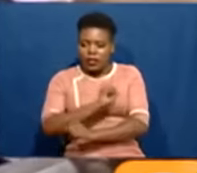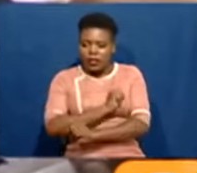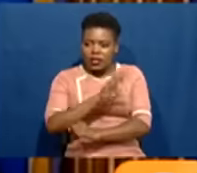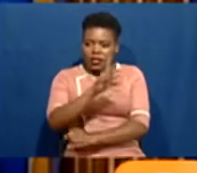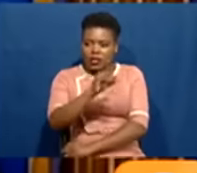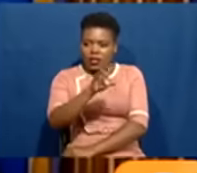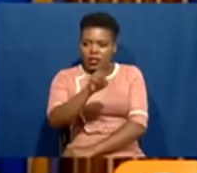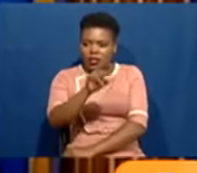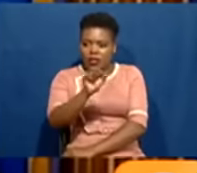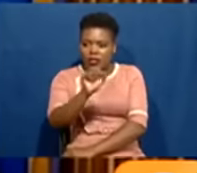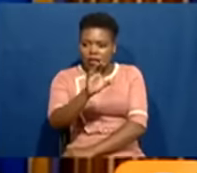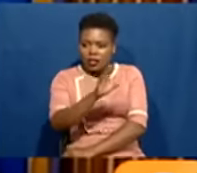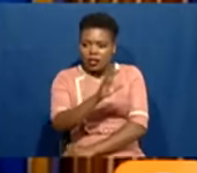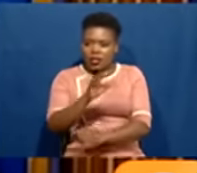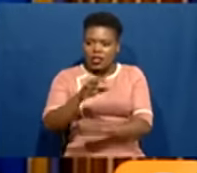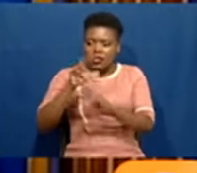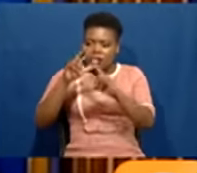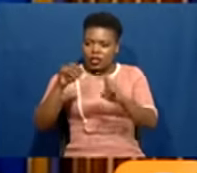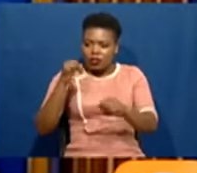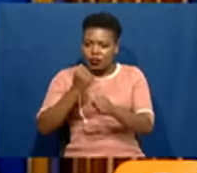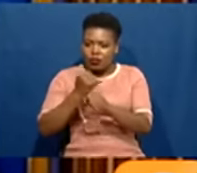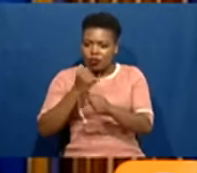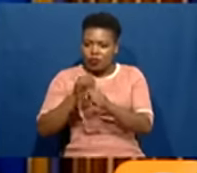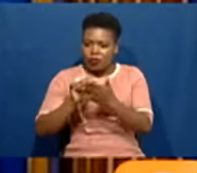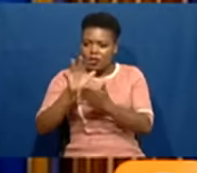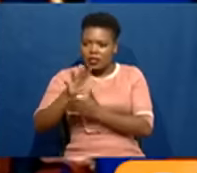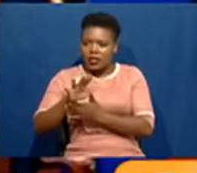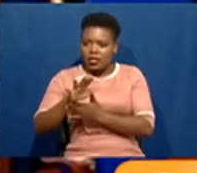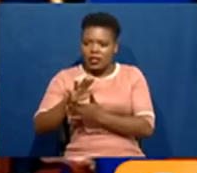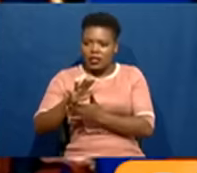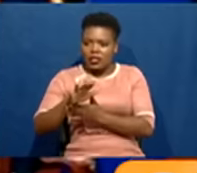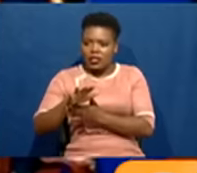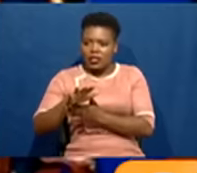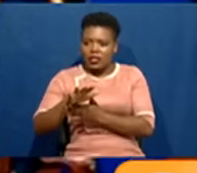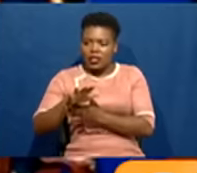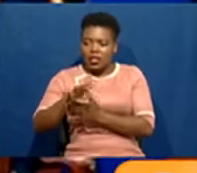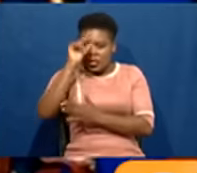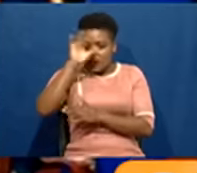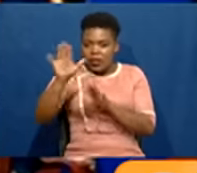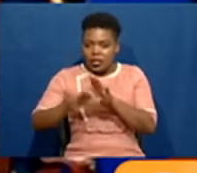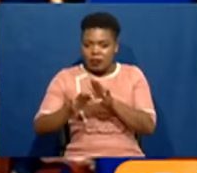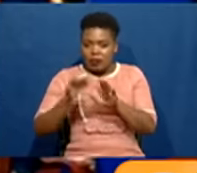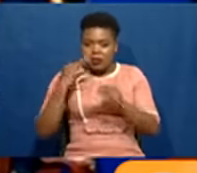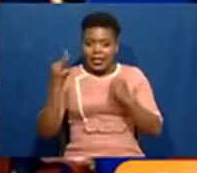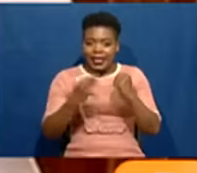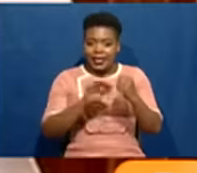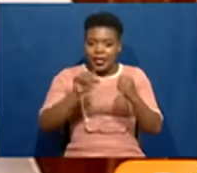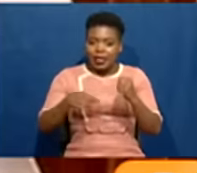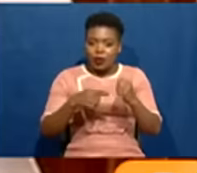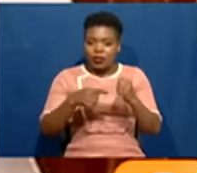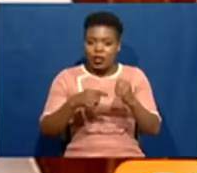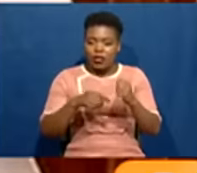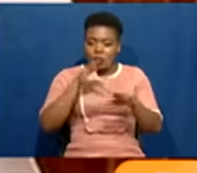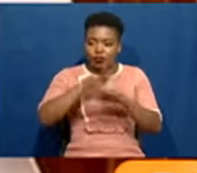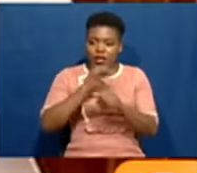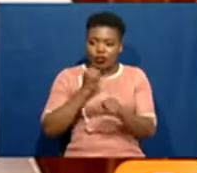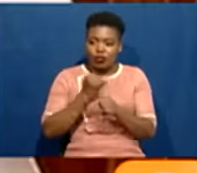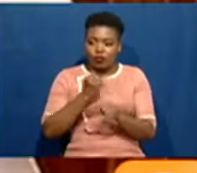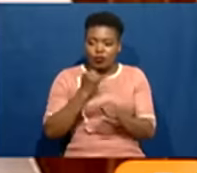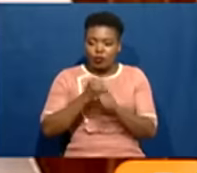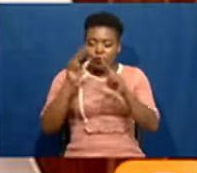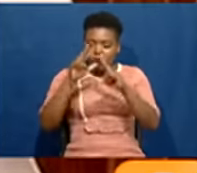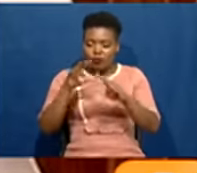Mosetti, desperate to get a job, sent Dr. Monda 800,000 shillings in tranches to secure a job